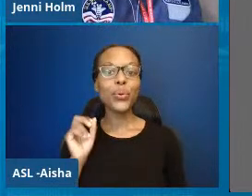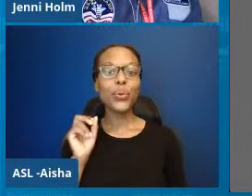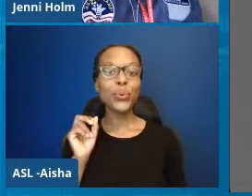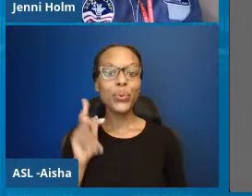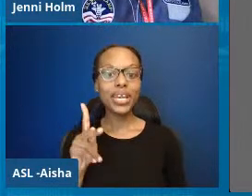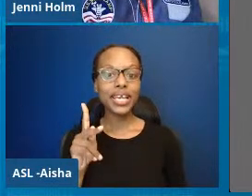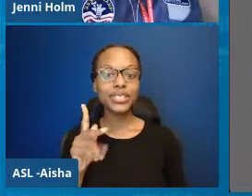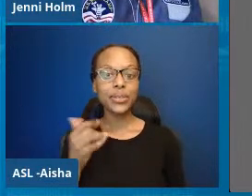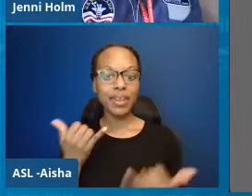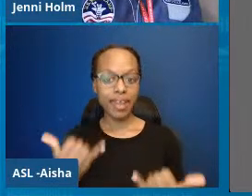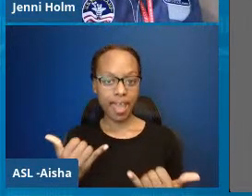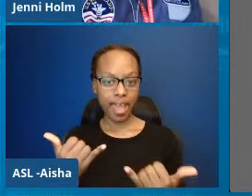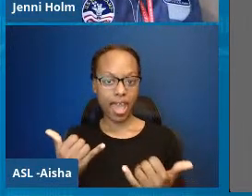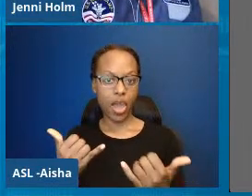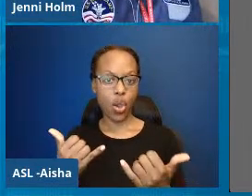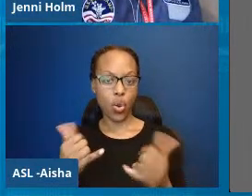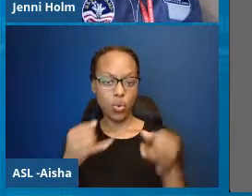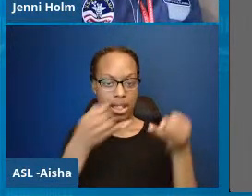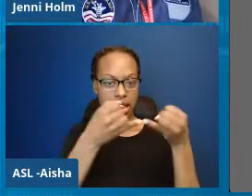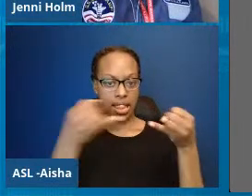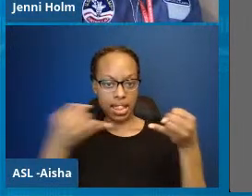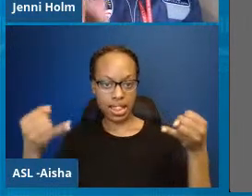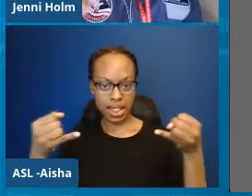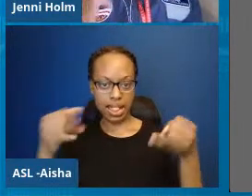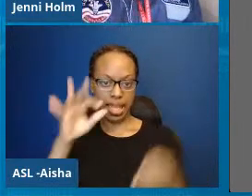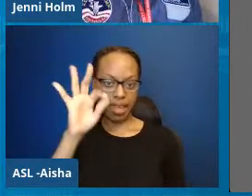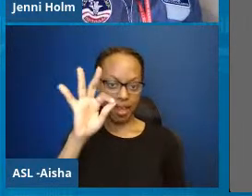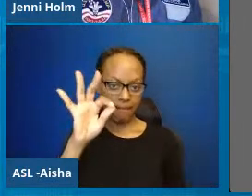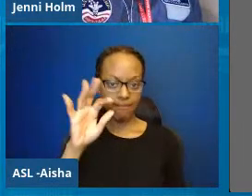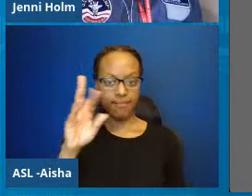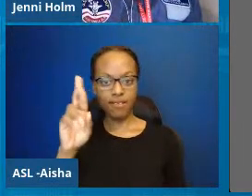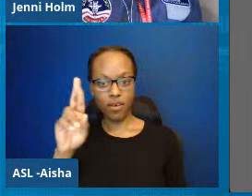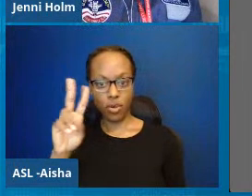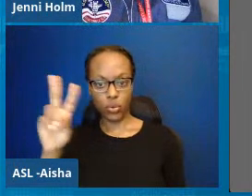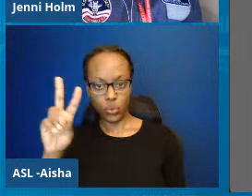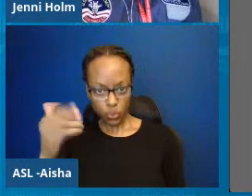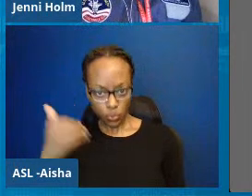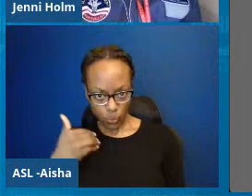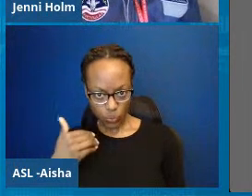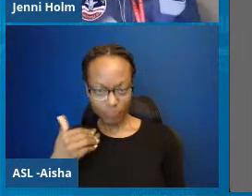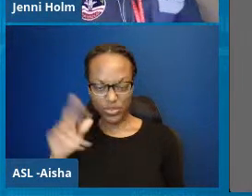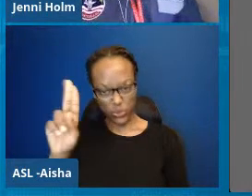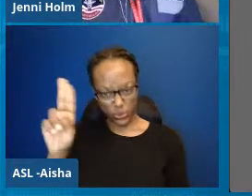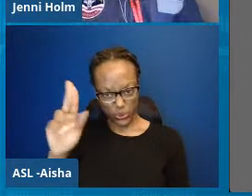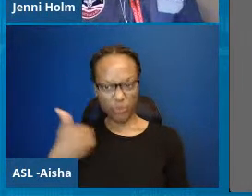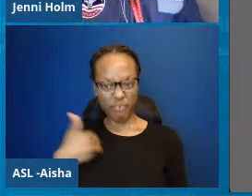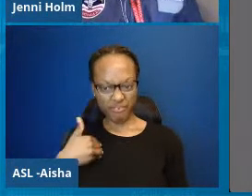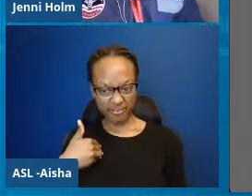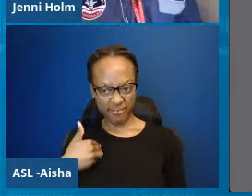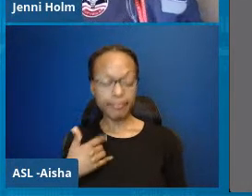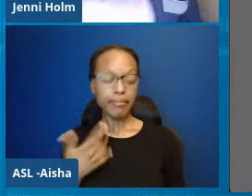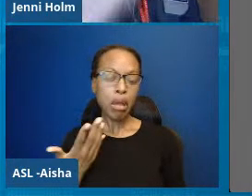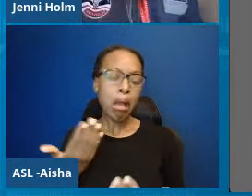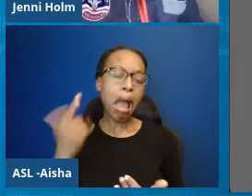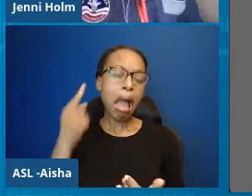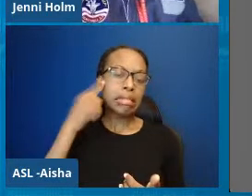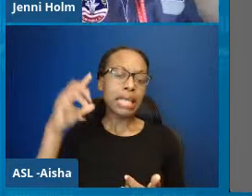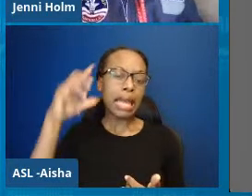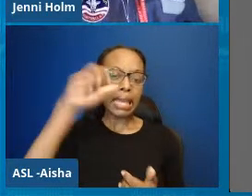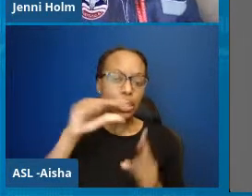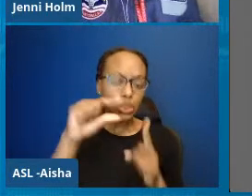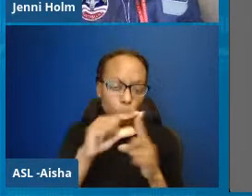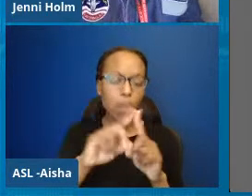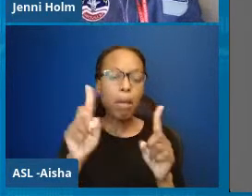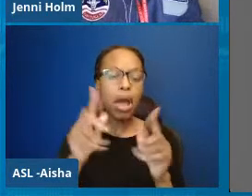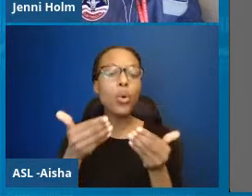So we have 3 of our letters there. I think we can kind of guess what it is, but we're going to go ahead and just do our last one together. So it